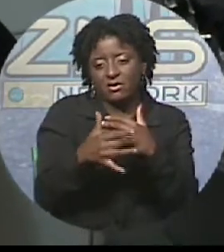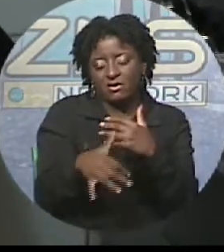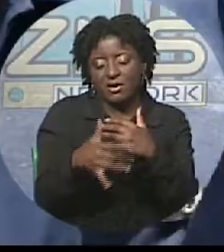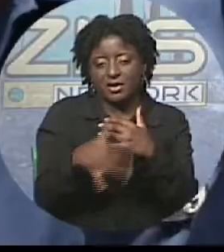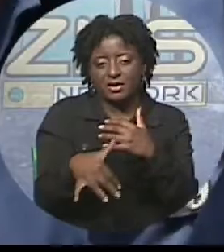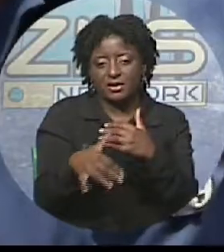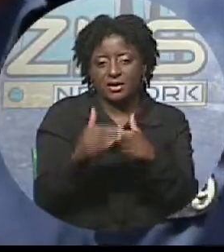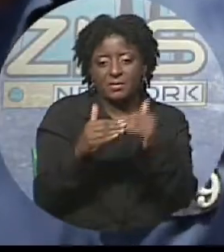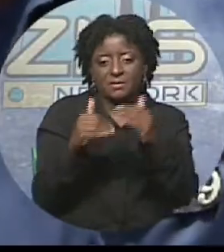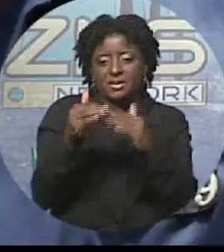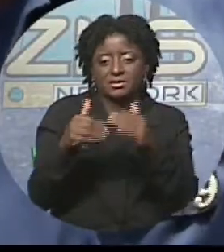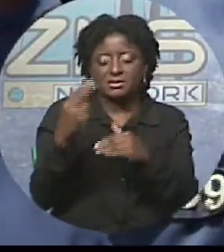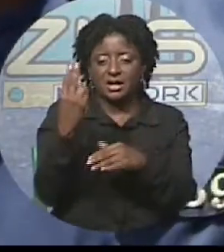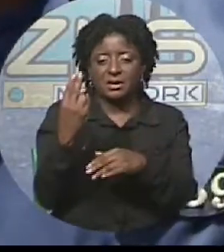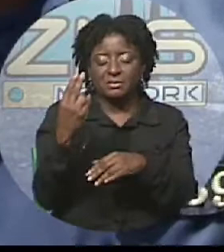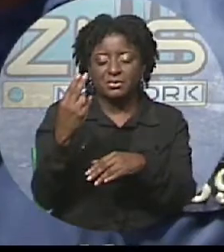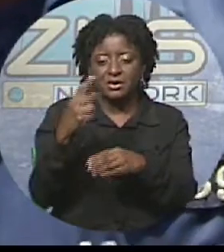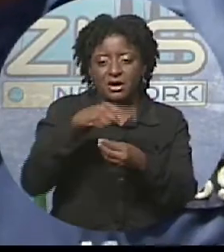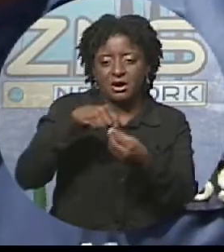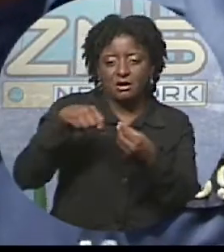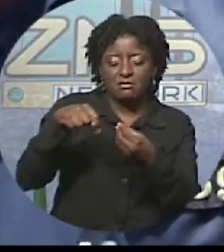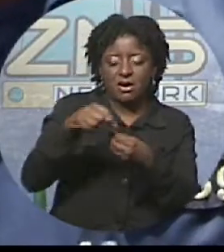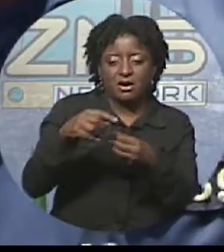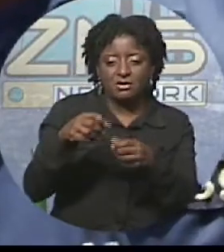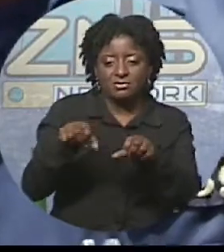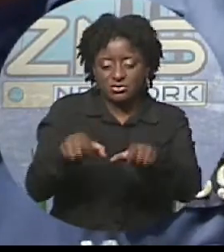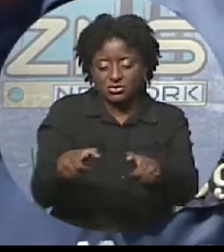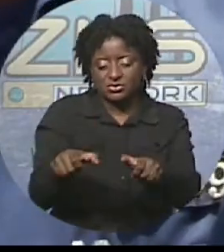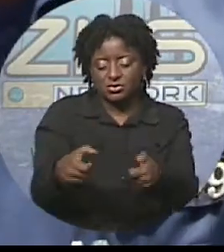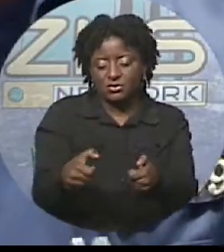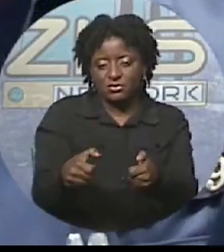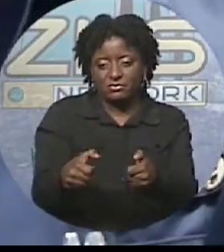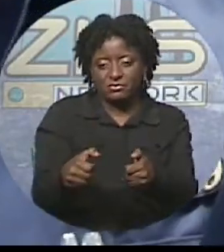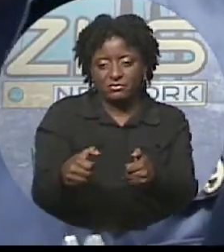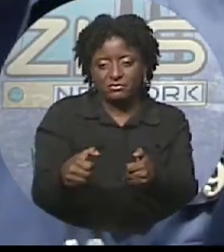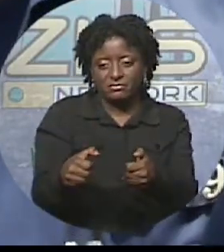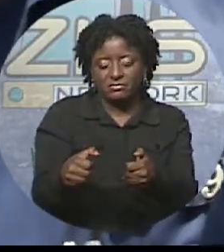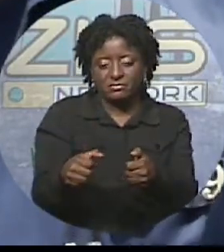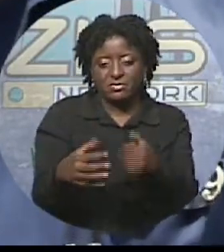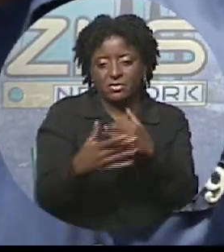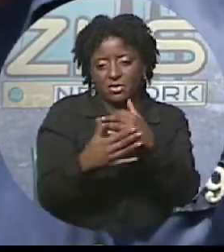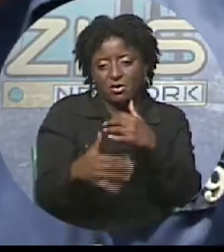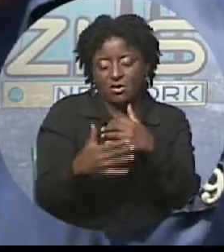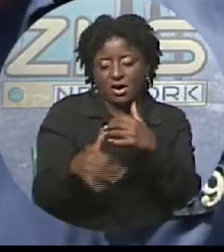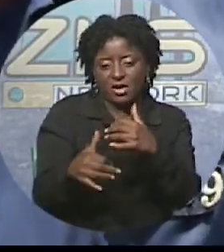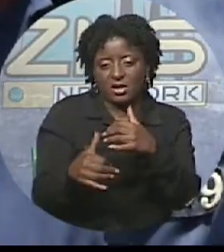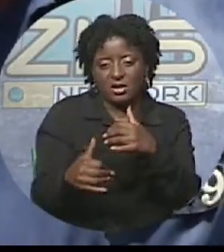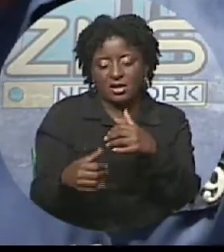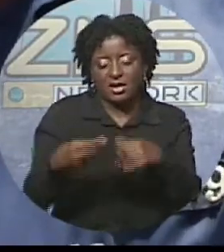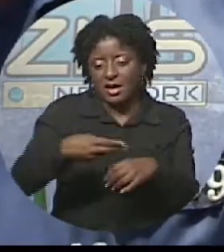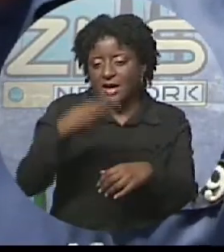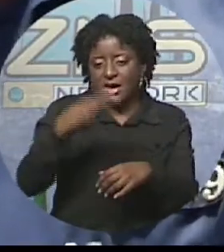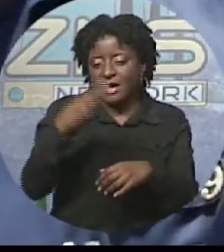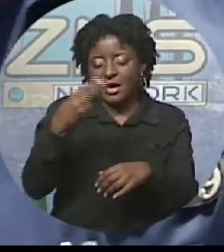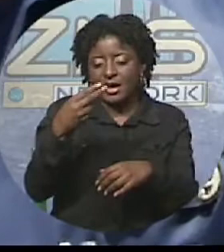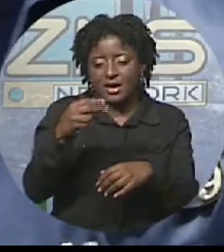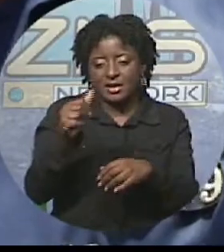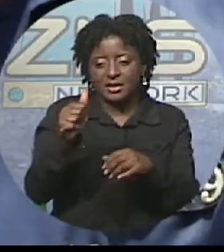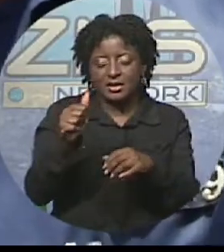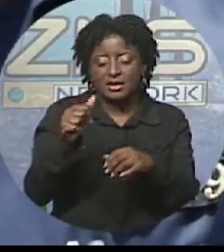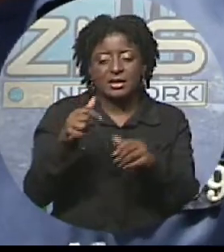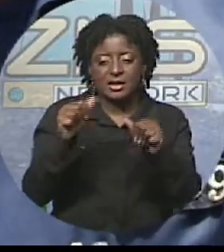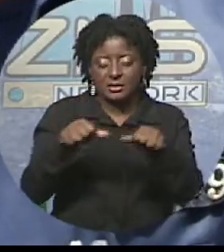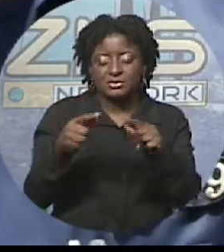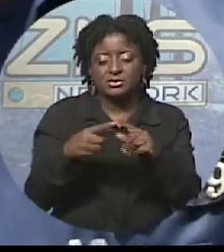area. We know that grease, they are highly flammable, and so we gave them tips on how to clean those grease from around the deep fat